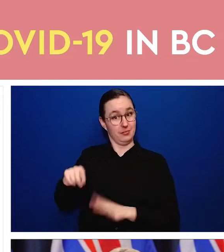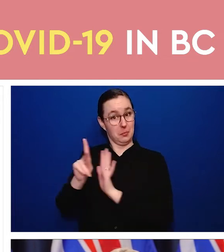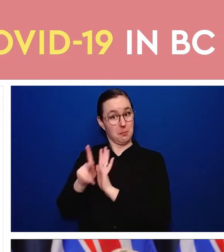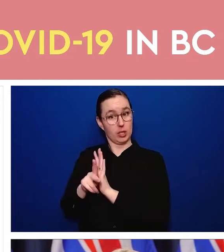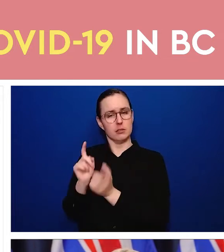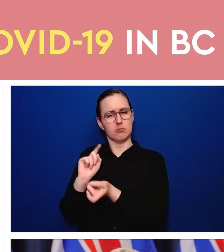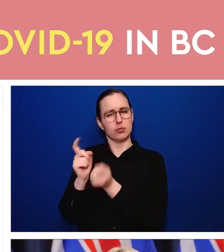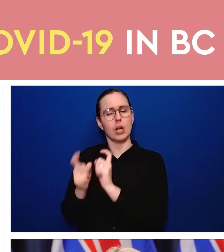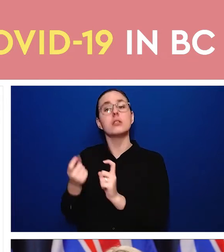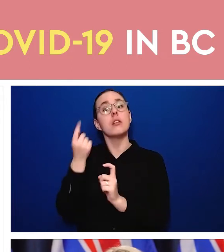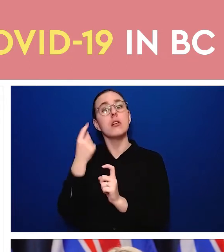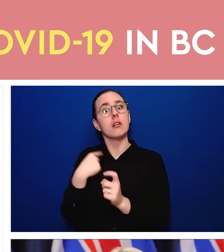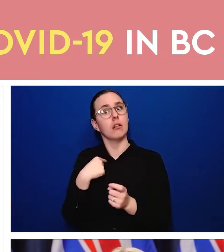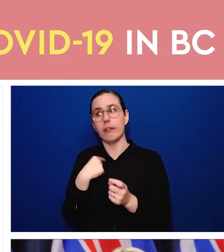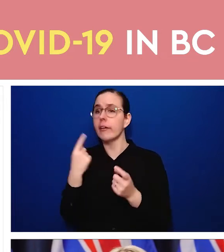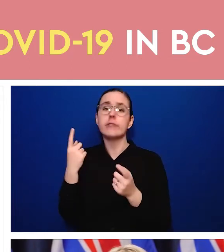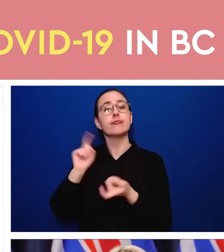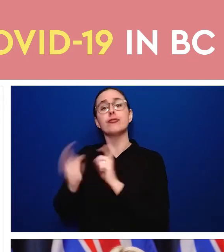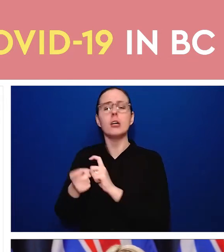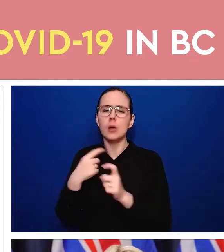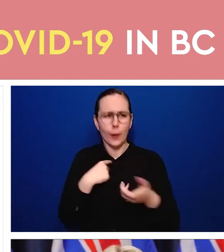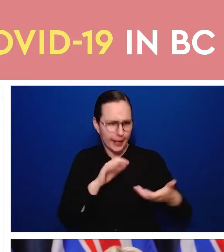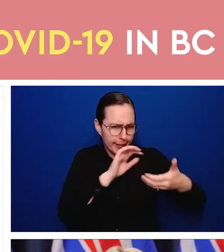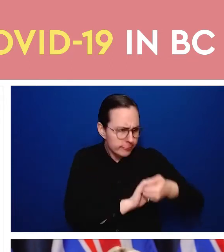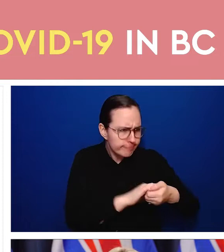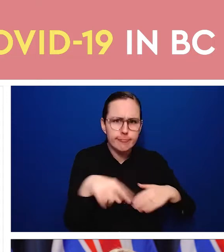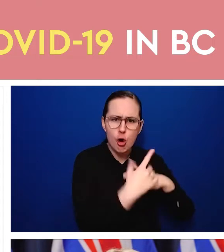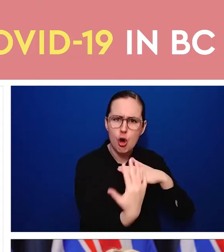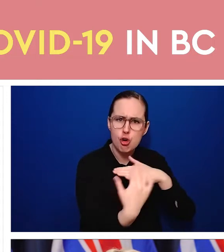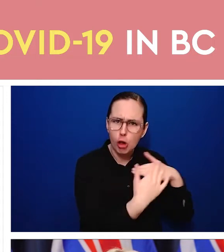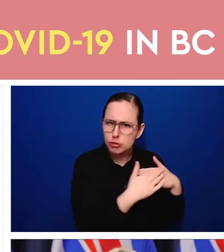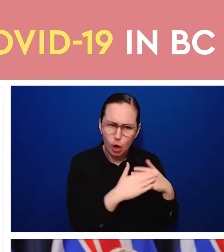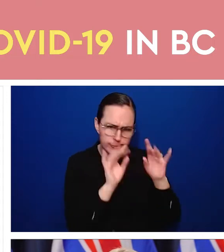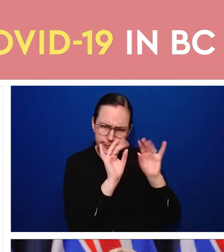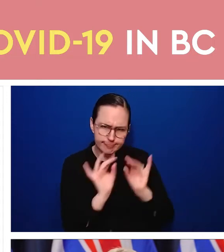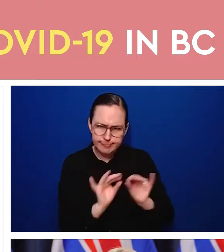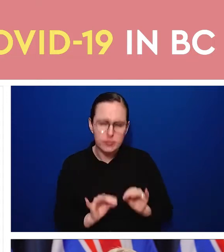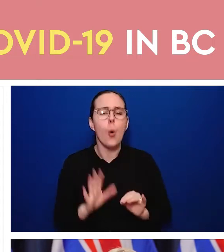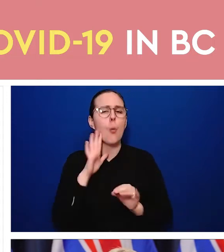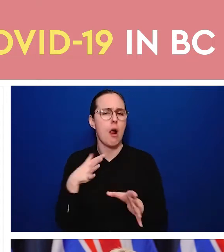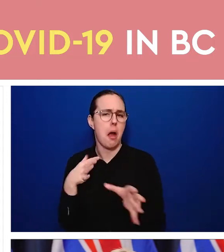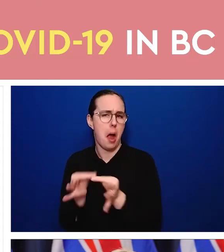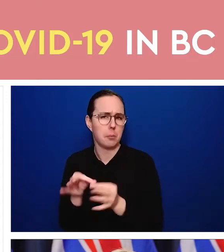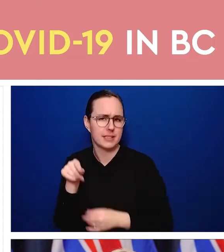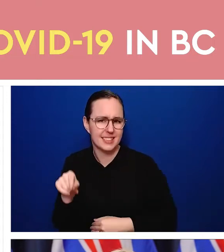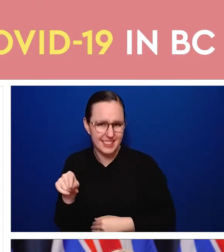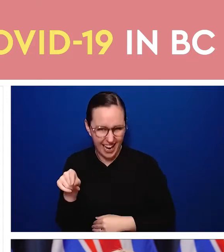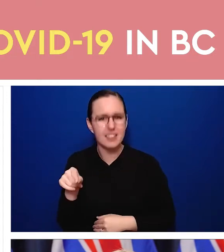educator stakeholders, and they will be updated to reflect the different risk levels and the use of masks.